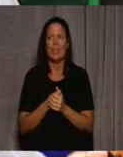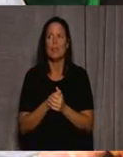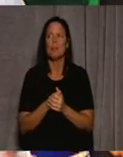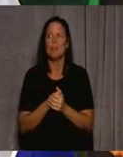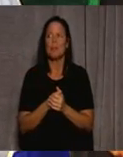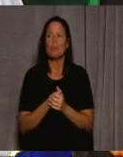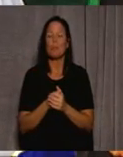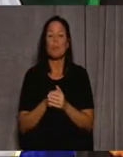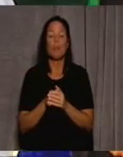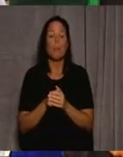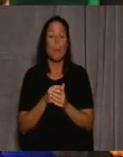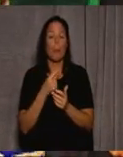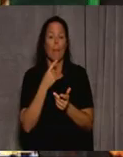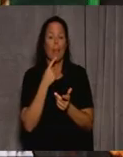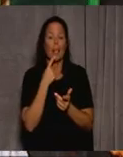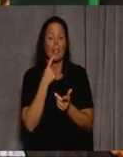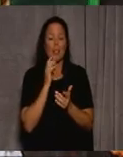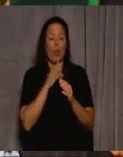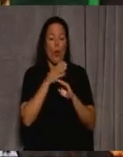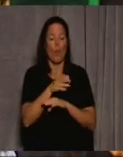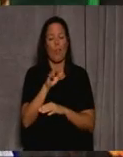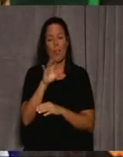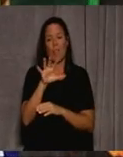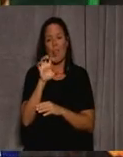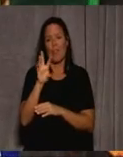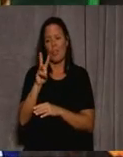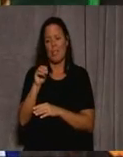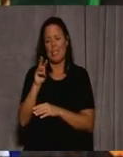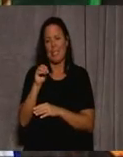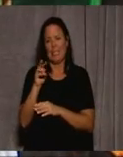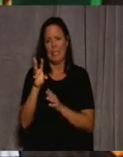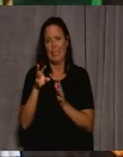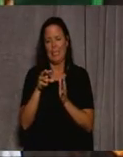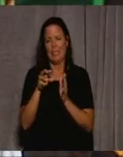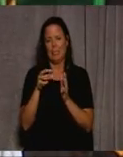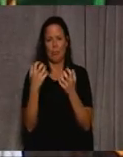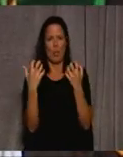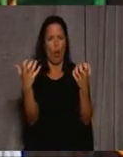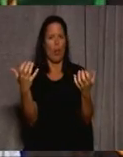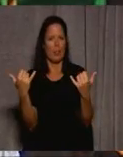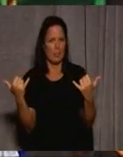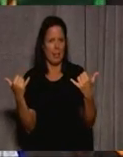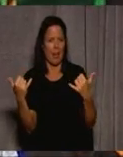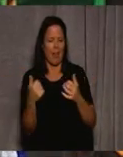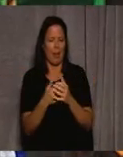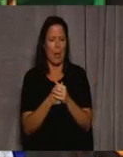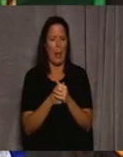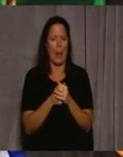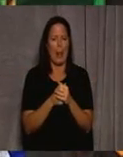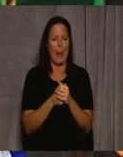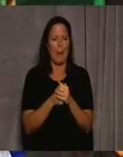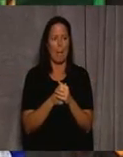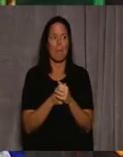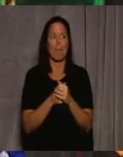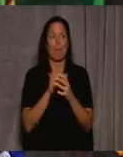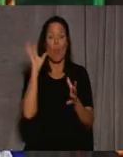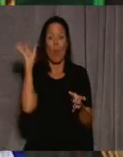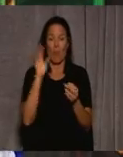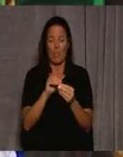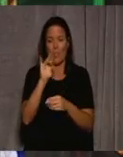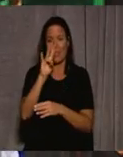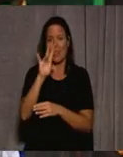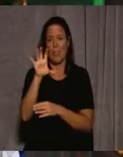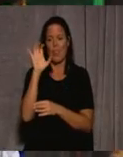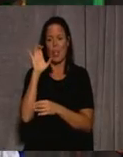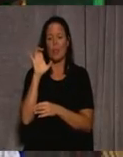As I said today, there's over 560 of you in this audience out of 7,500 who've received